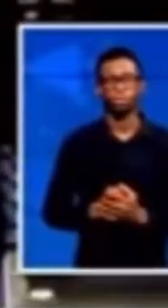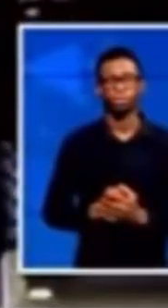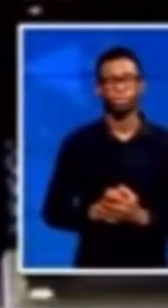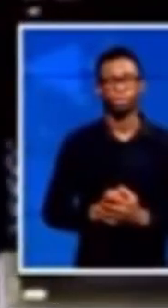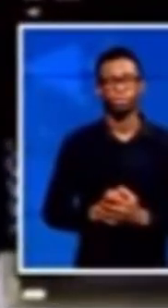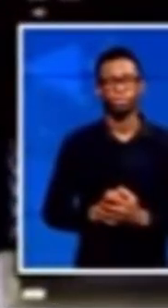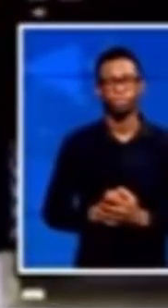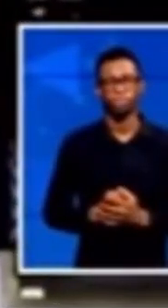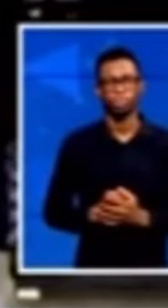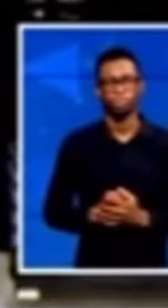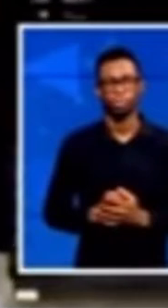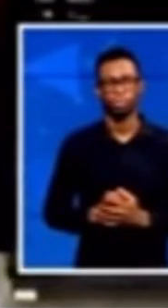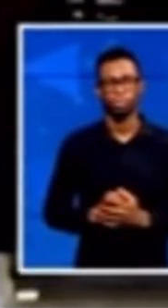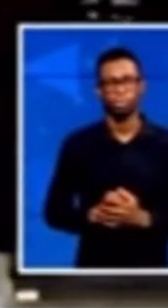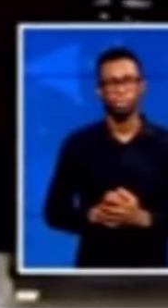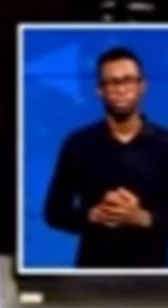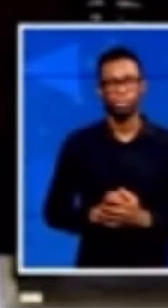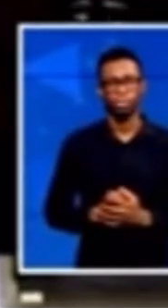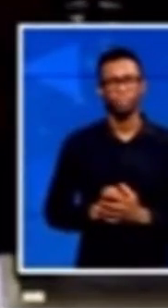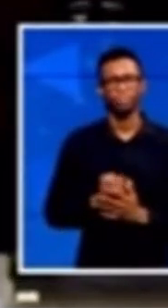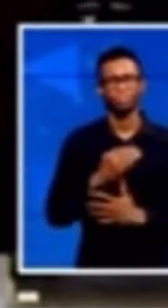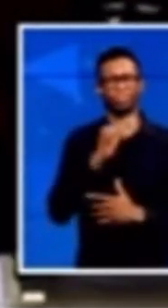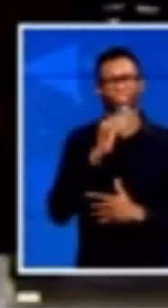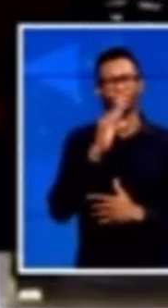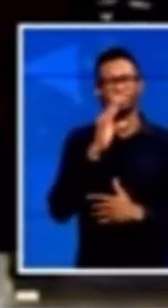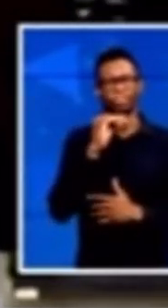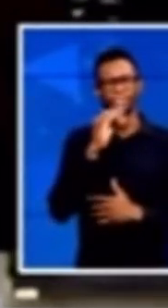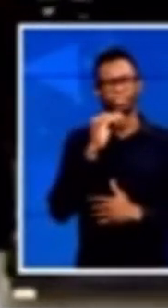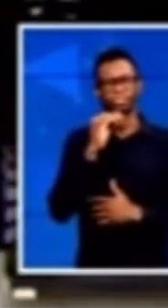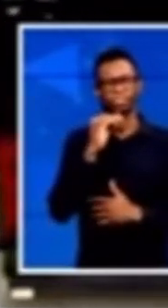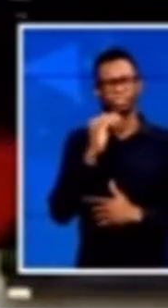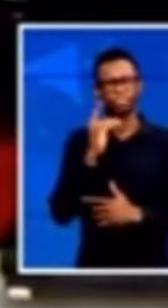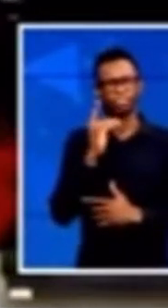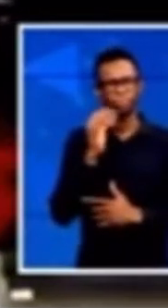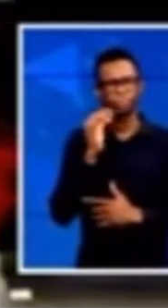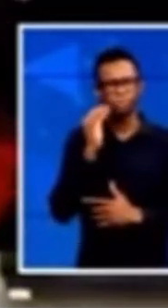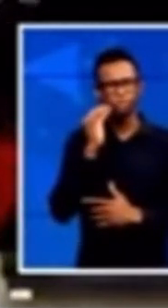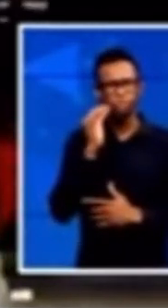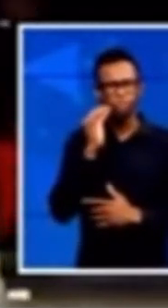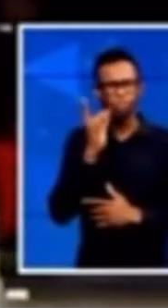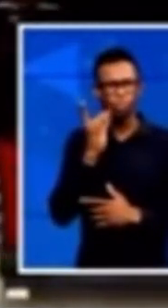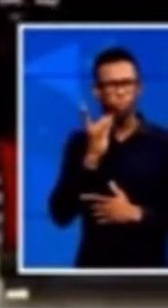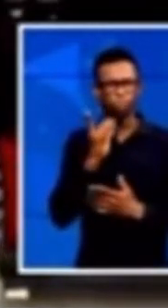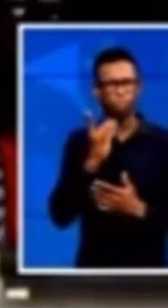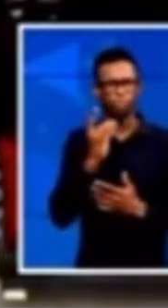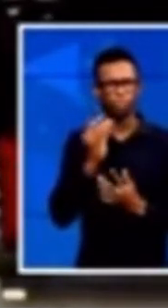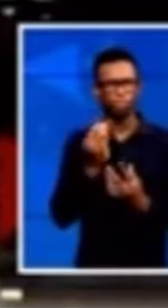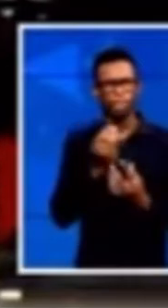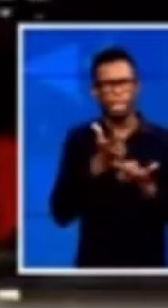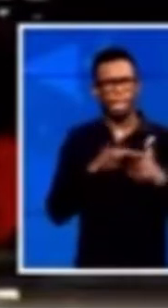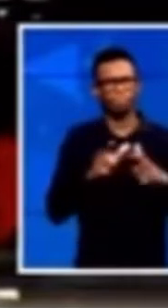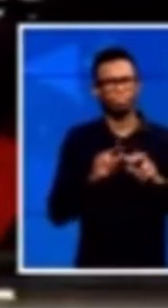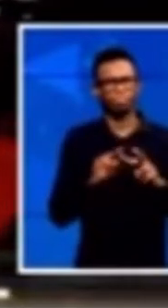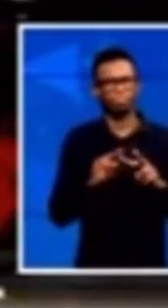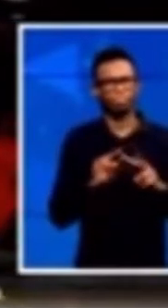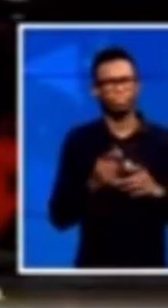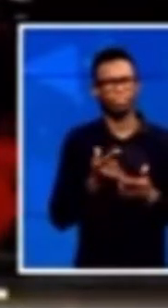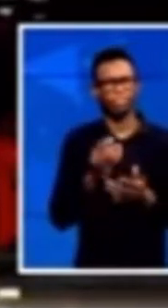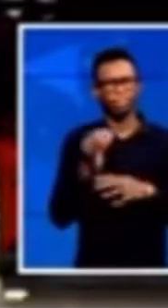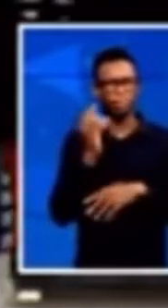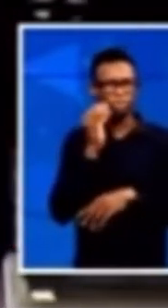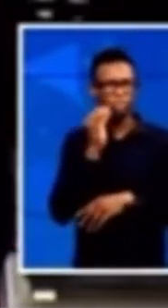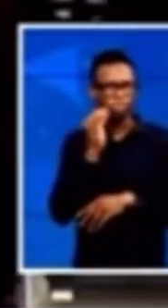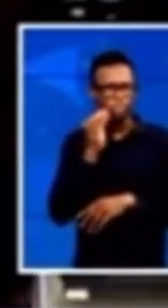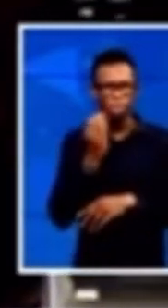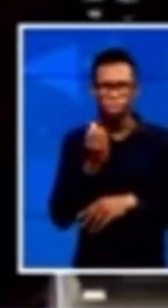During the April 2009 presidential elections, Malema gathered support for Zuma, in which Malema said, "We are prepared to take up arms and kill for